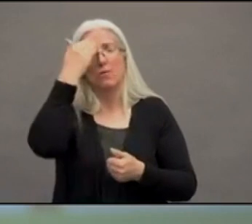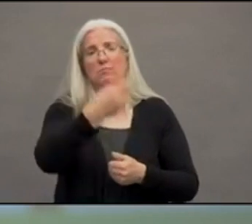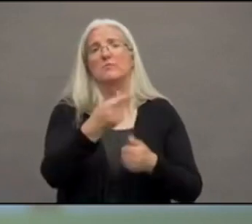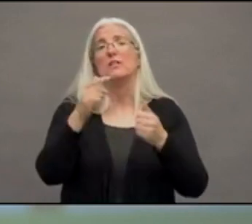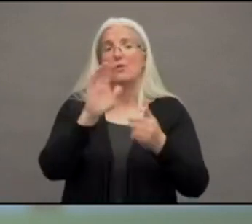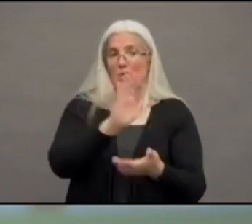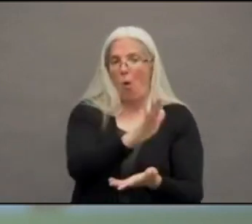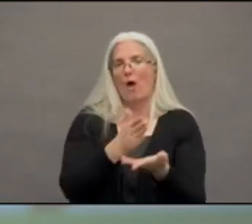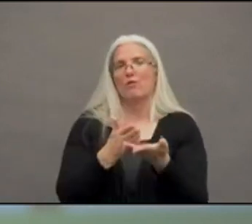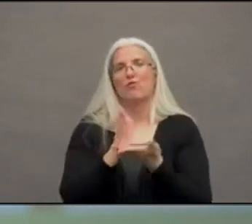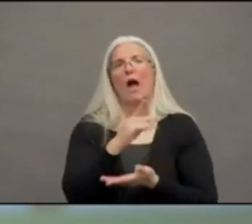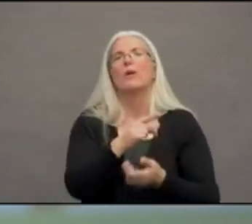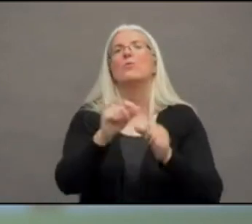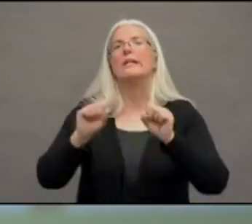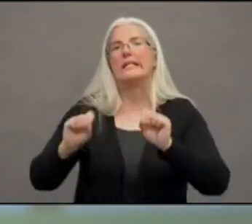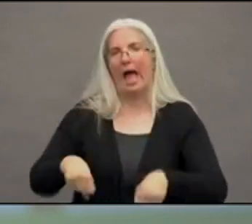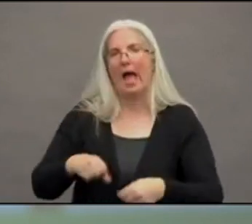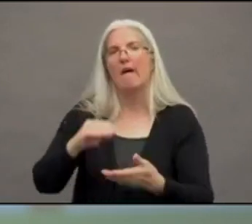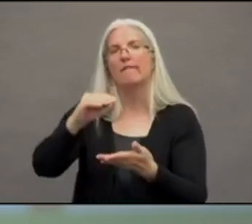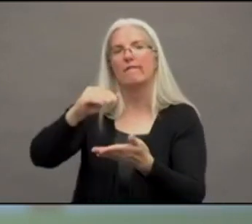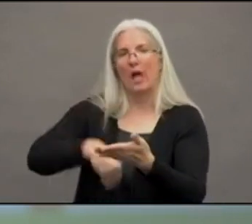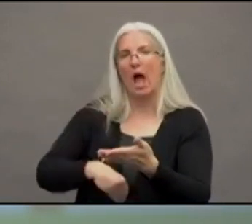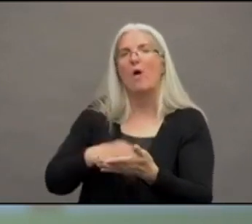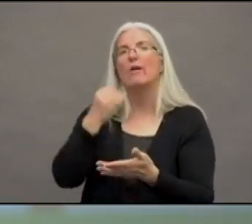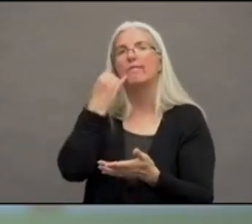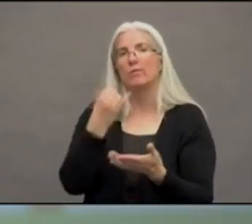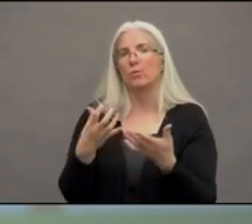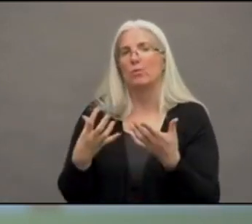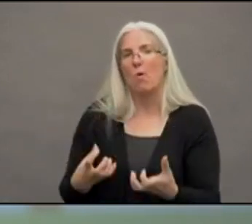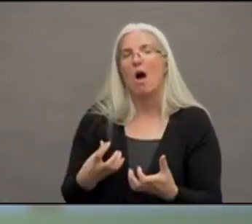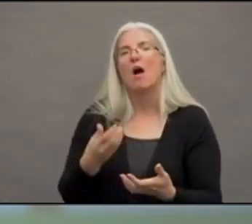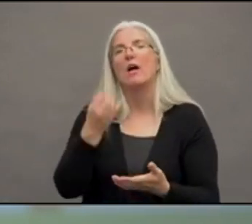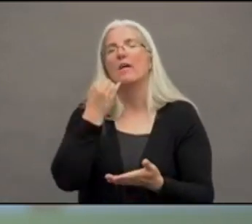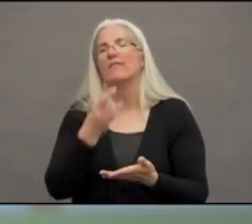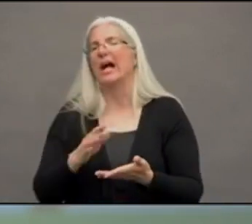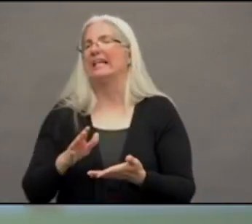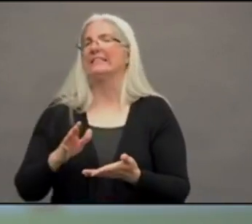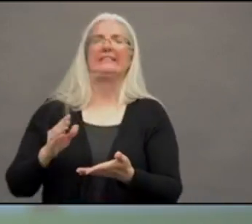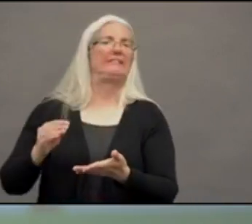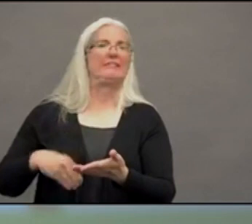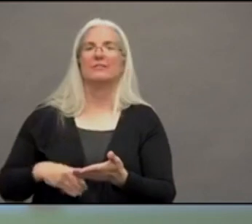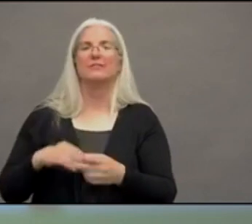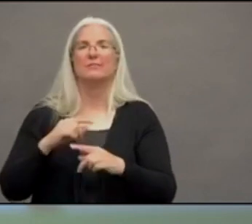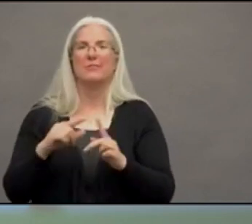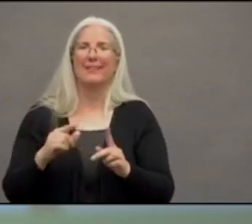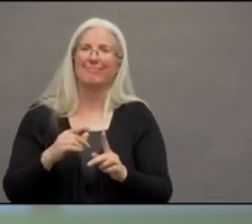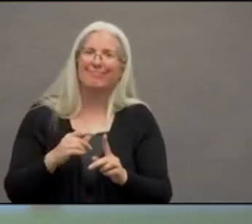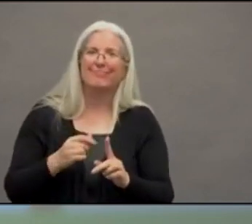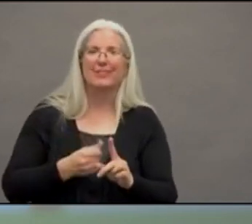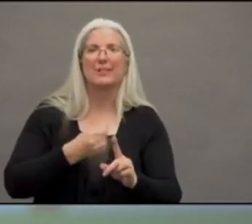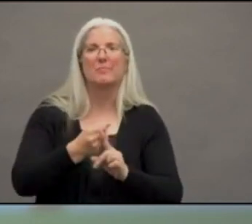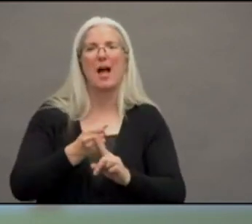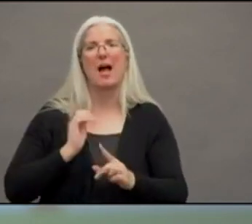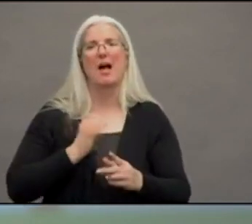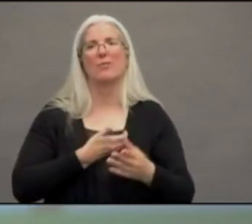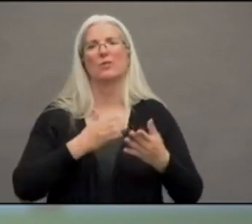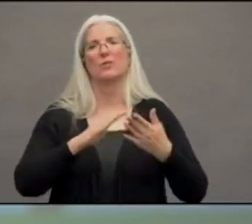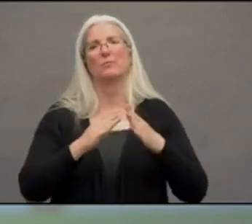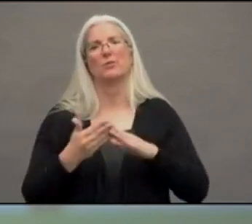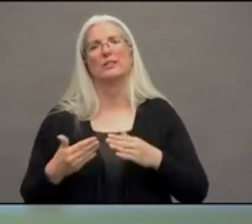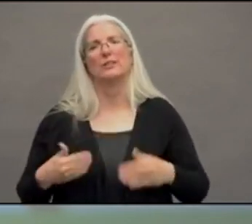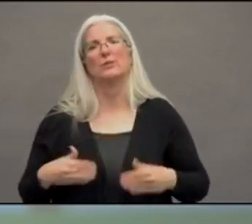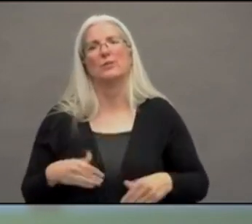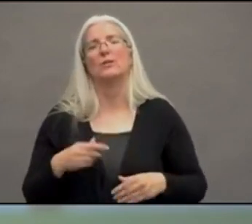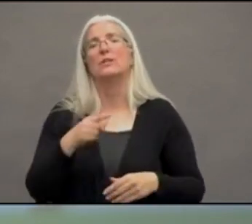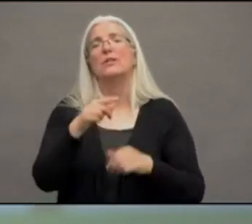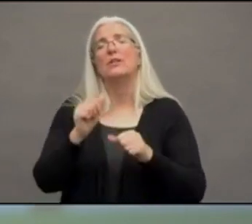their ability to complete their census. So one thing that you can do is call your